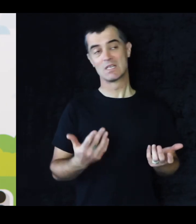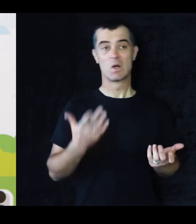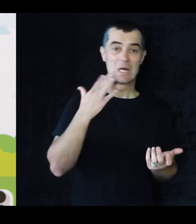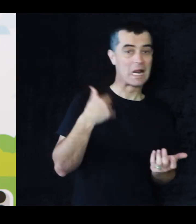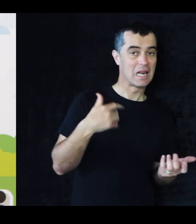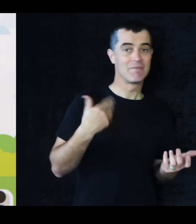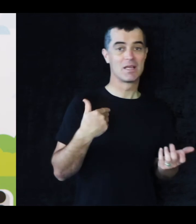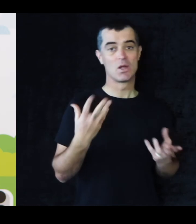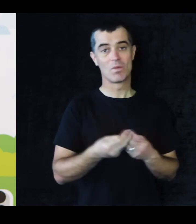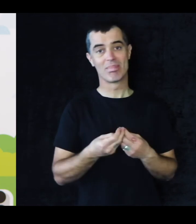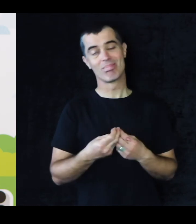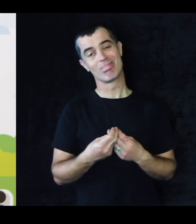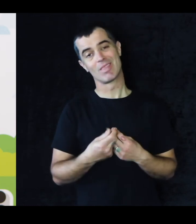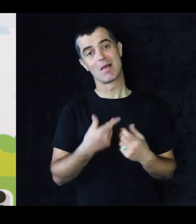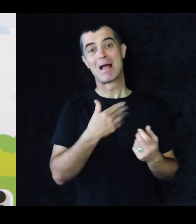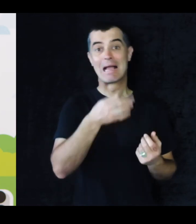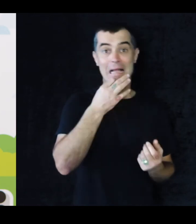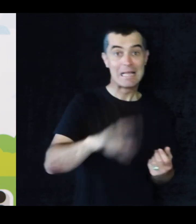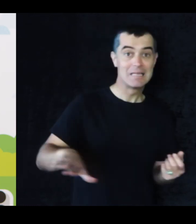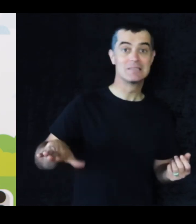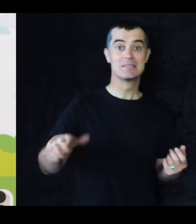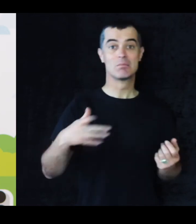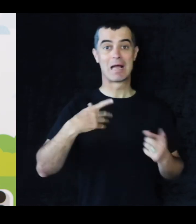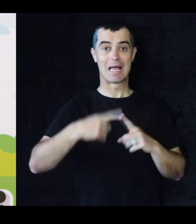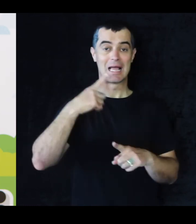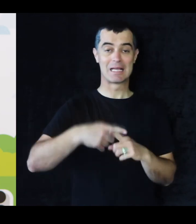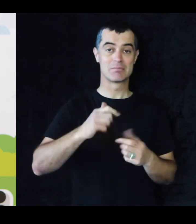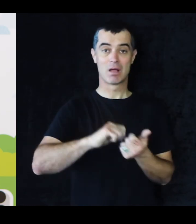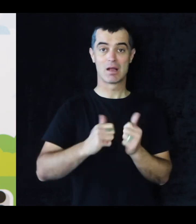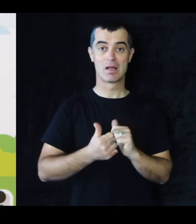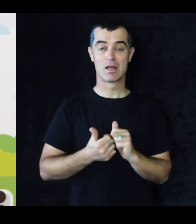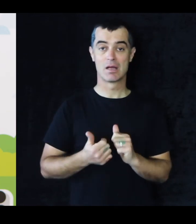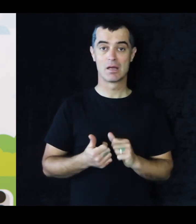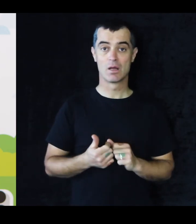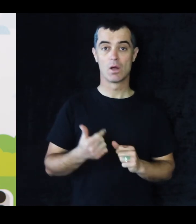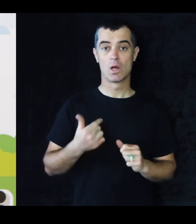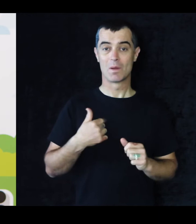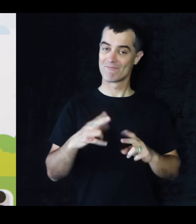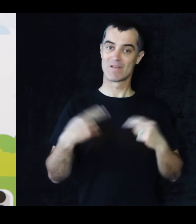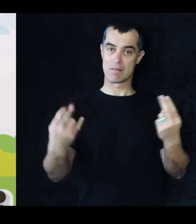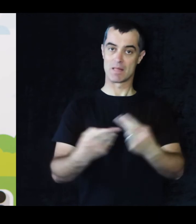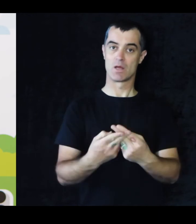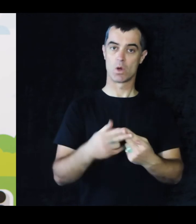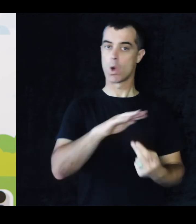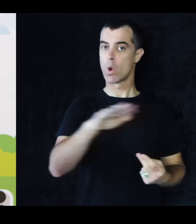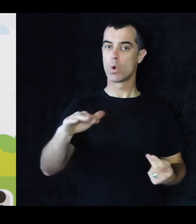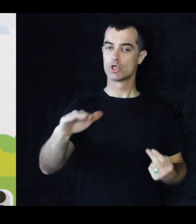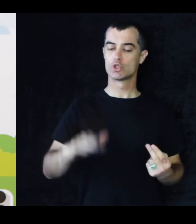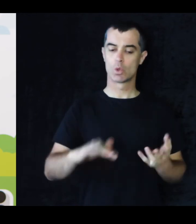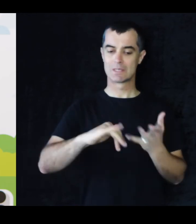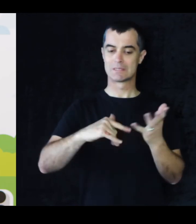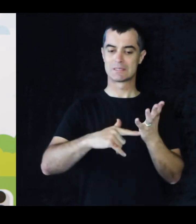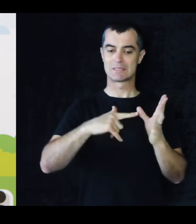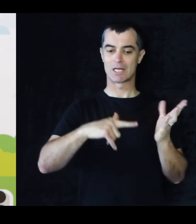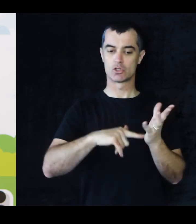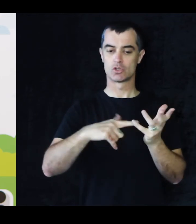whereas when I was living with my kids and my ex-partner, we were a family